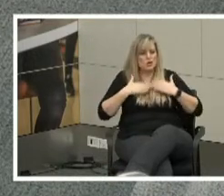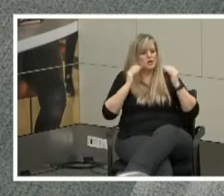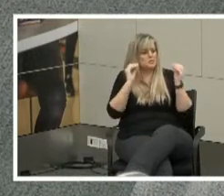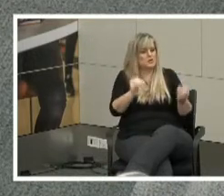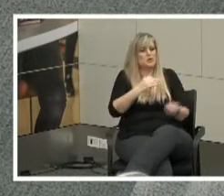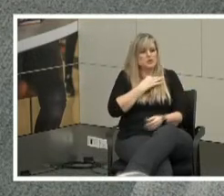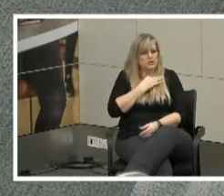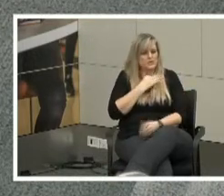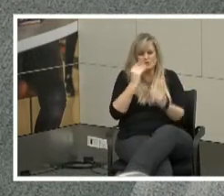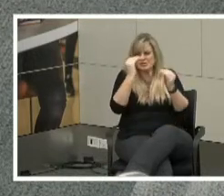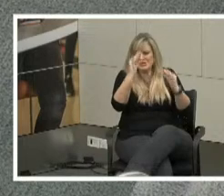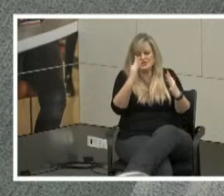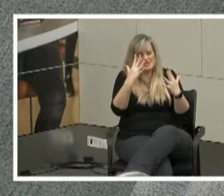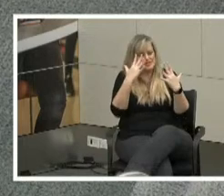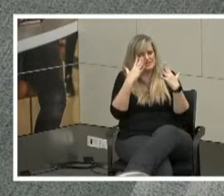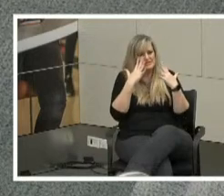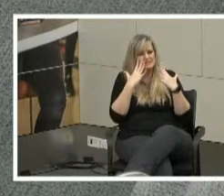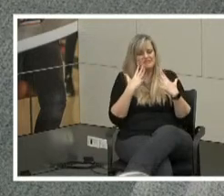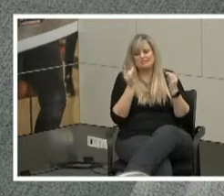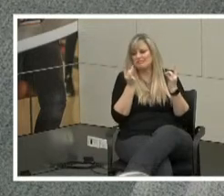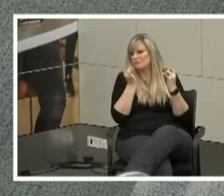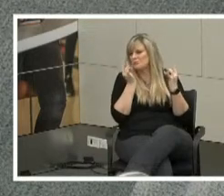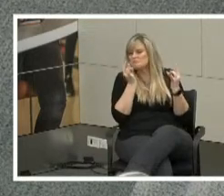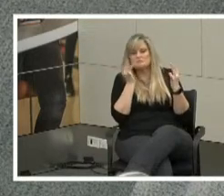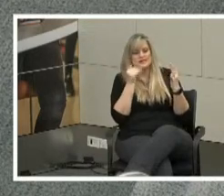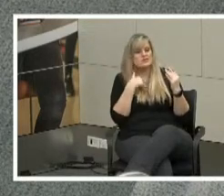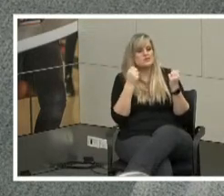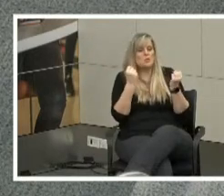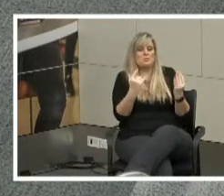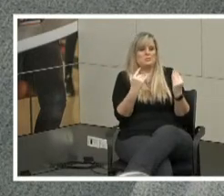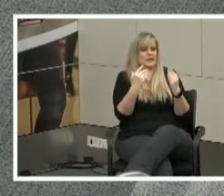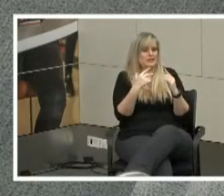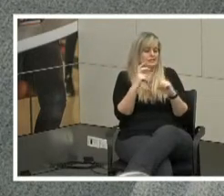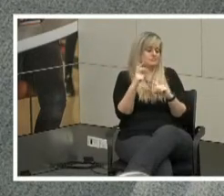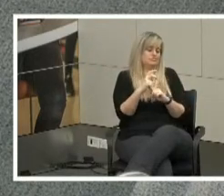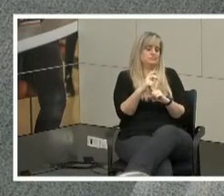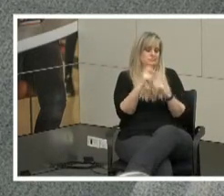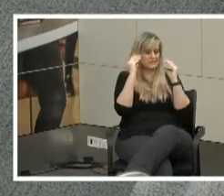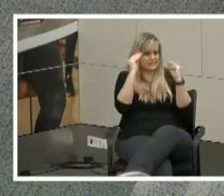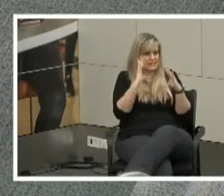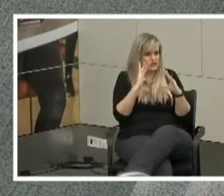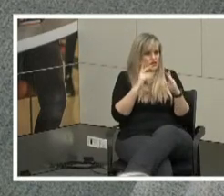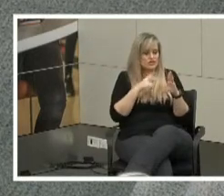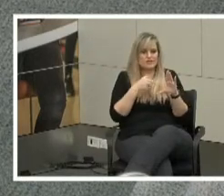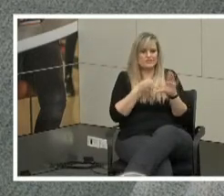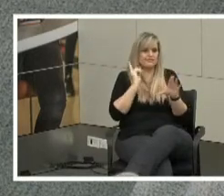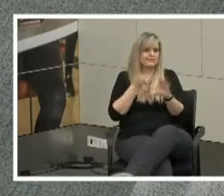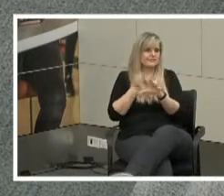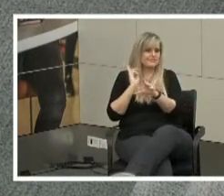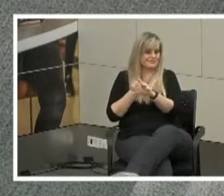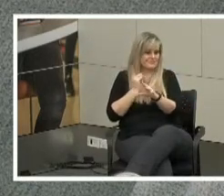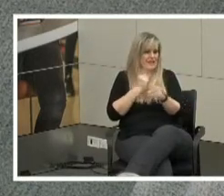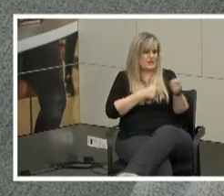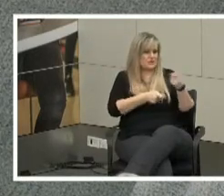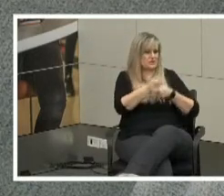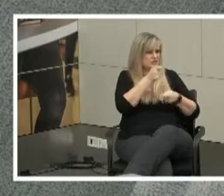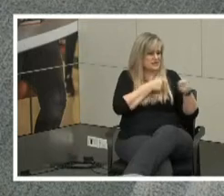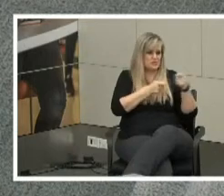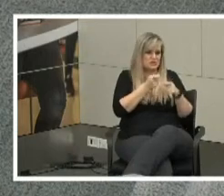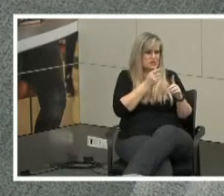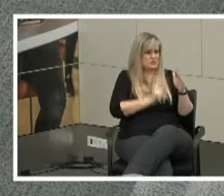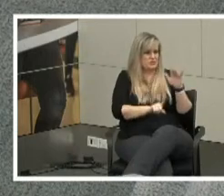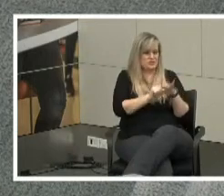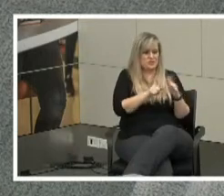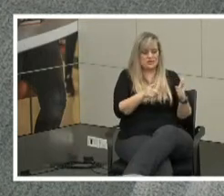made teachers so miserable that many excellent teachers have left and students are revolving substitutes in their place like any good